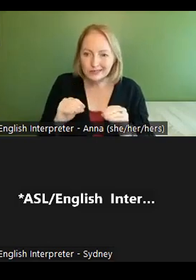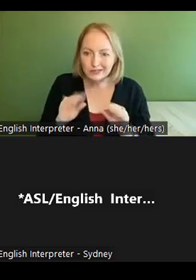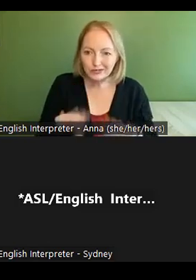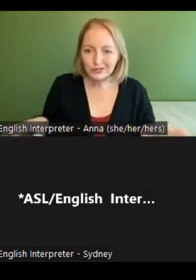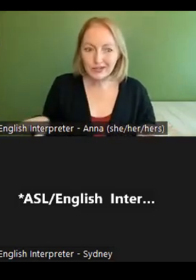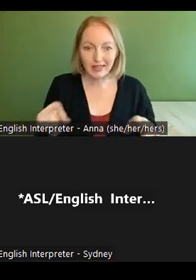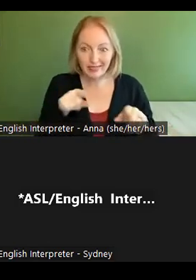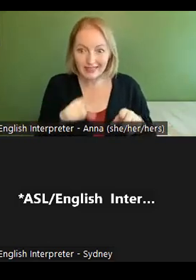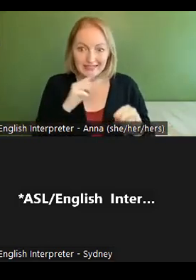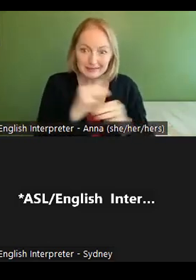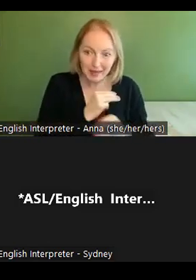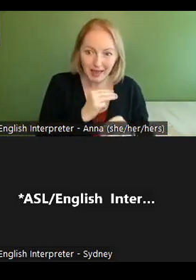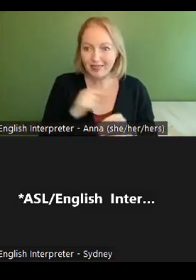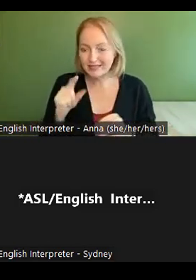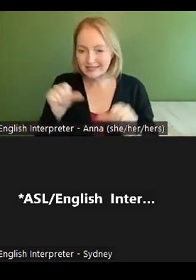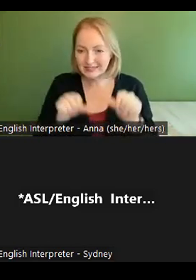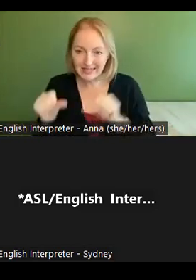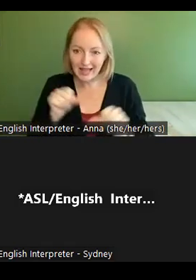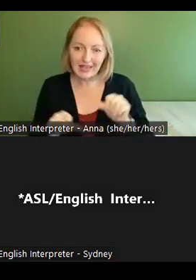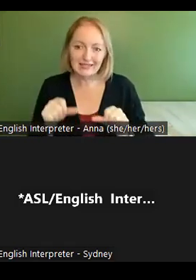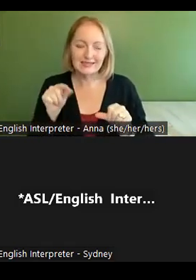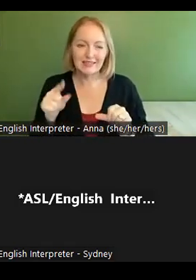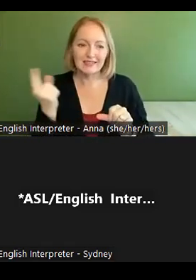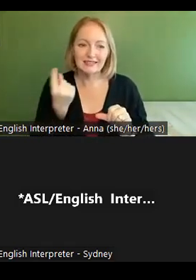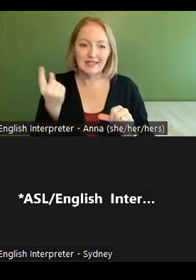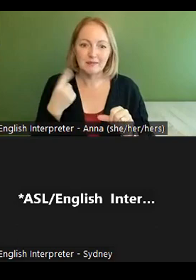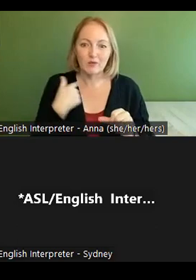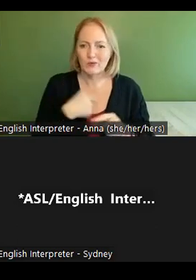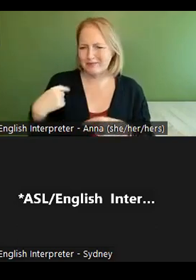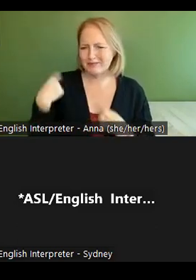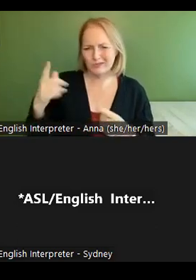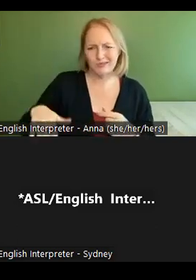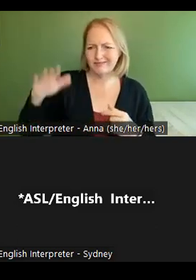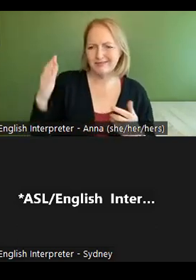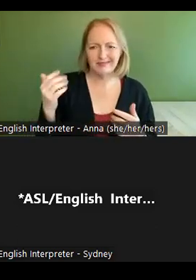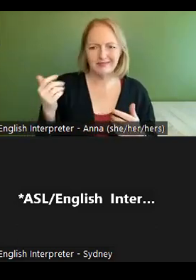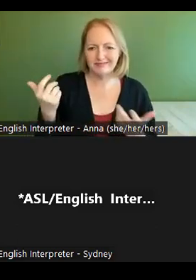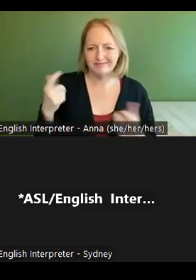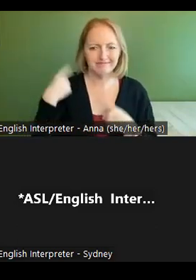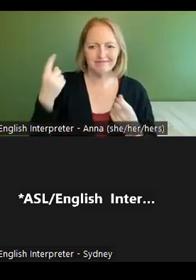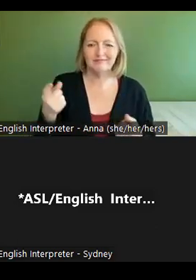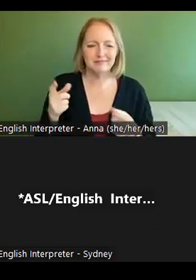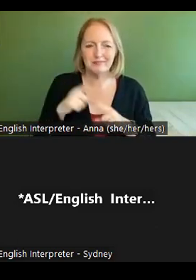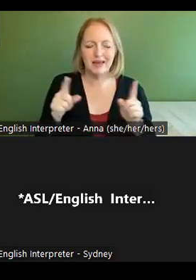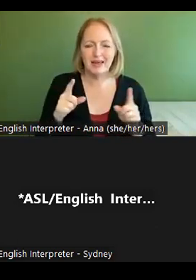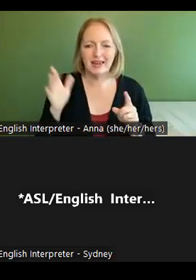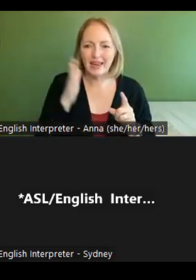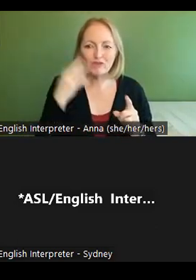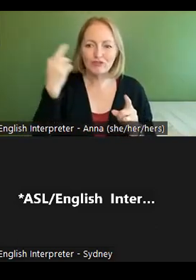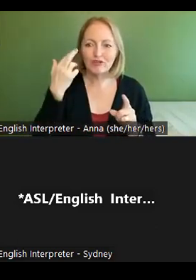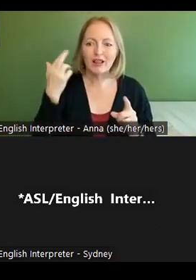this is math, this is science, this is something that we've been doing all along, but we just didn't